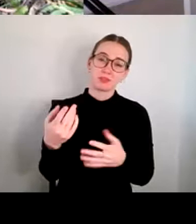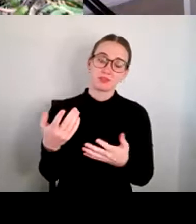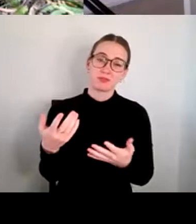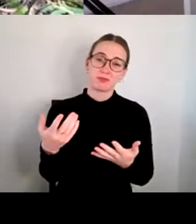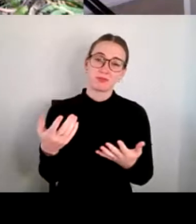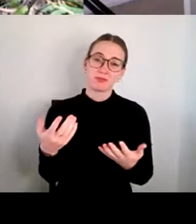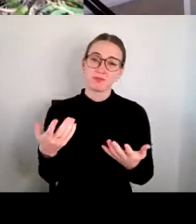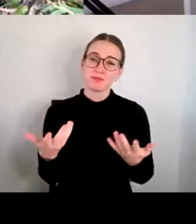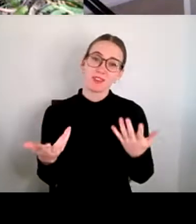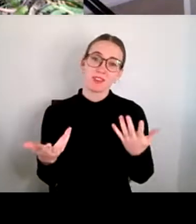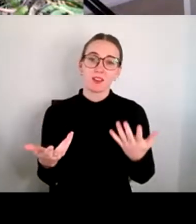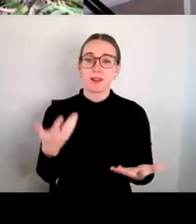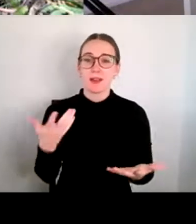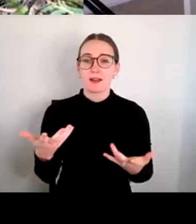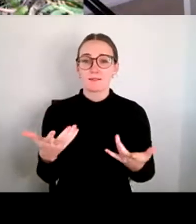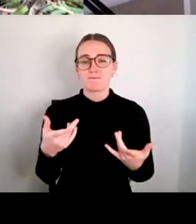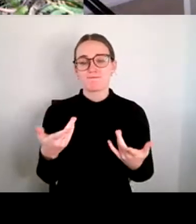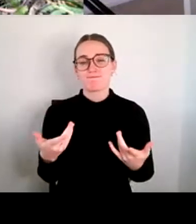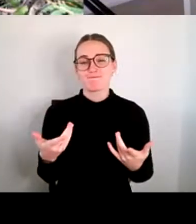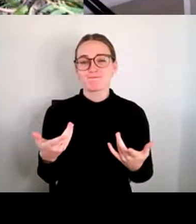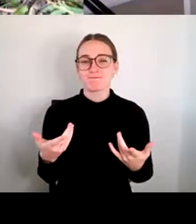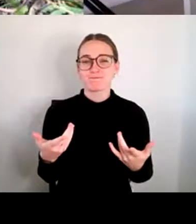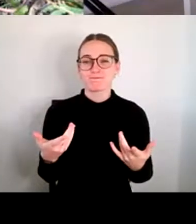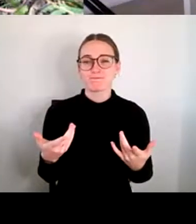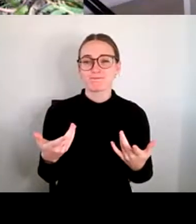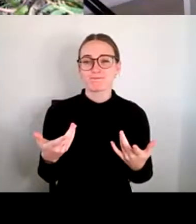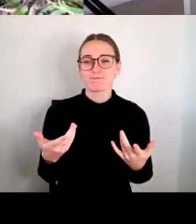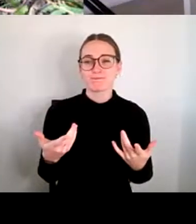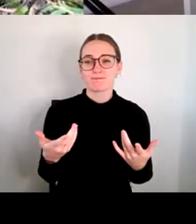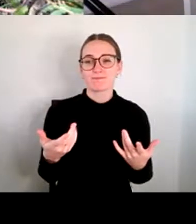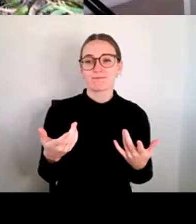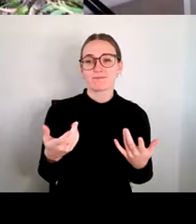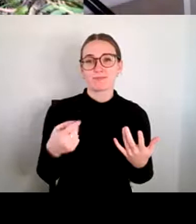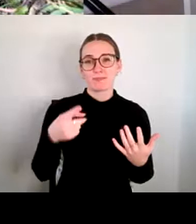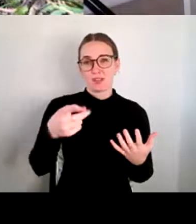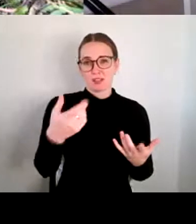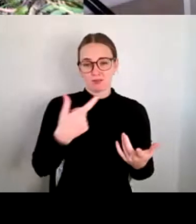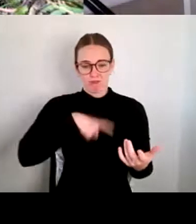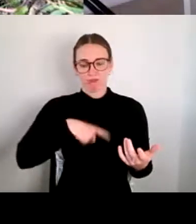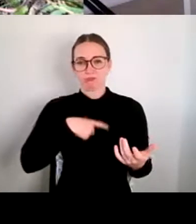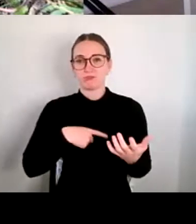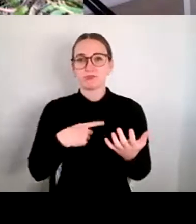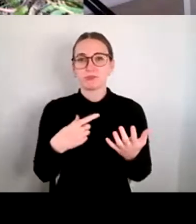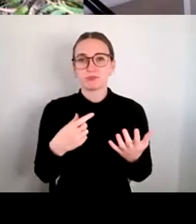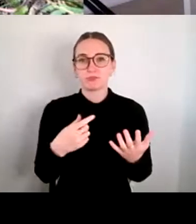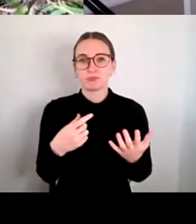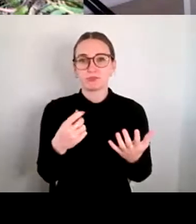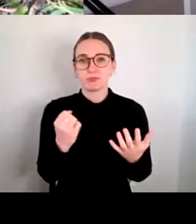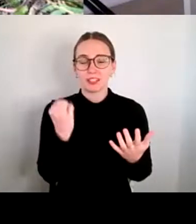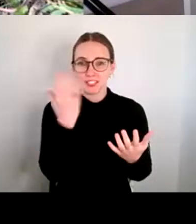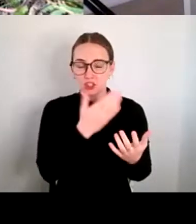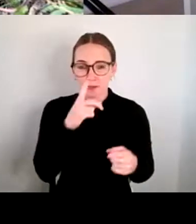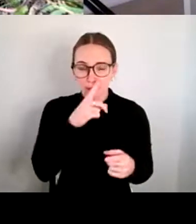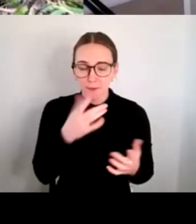where, you know, as a collective of Indigenous people, you've kind of, I'm sure